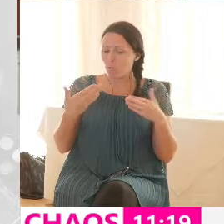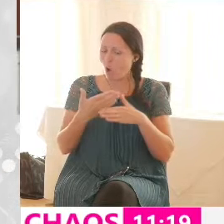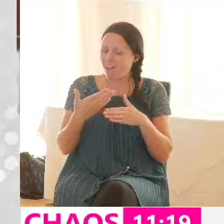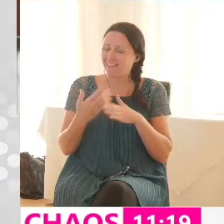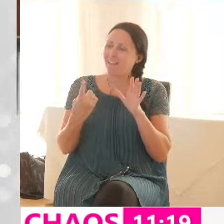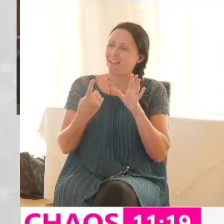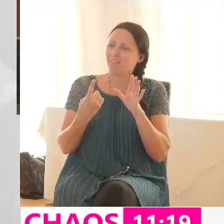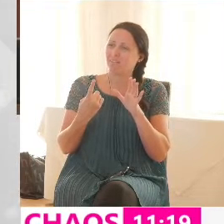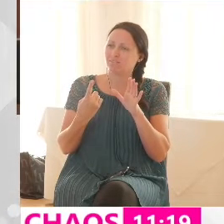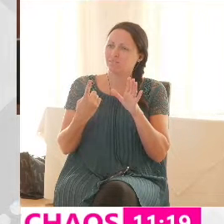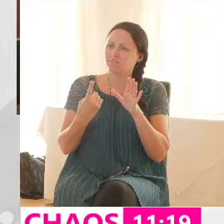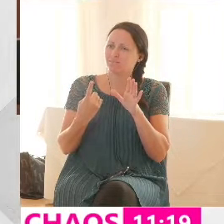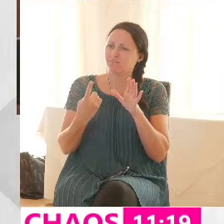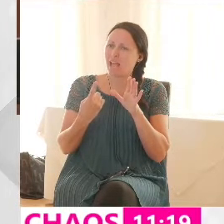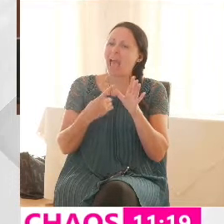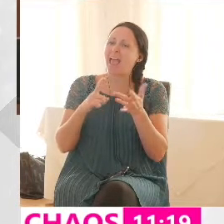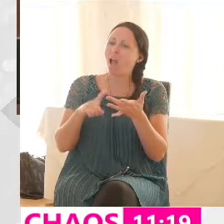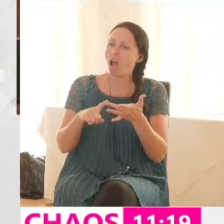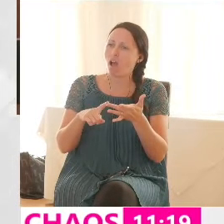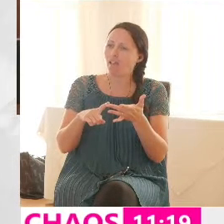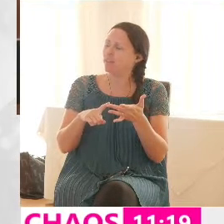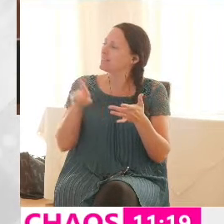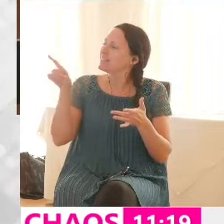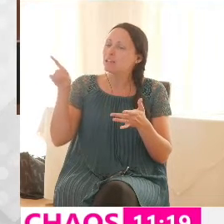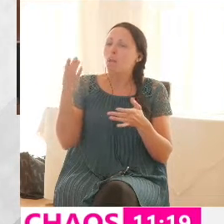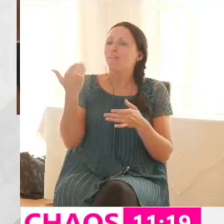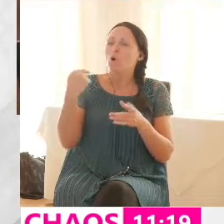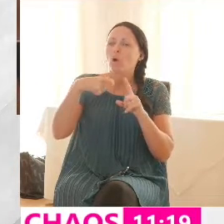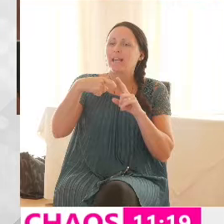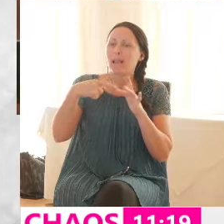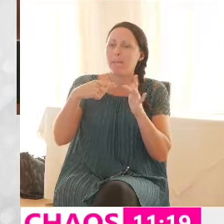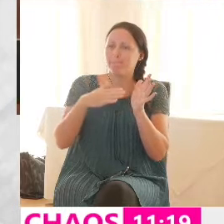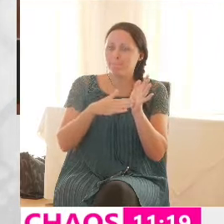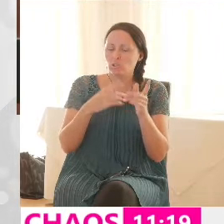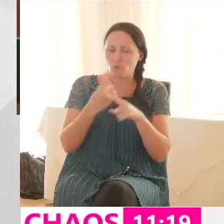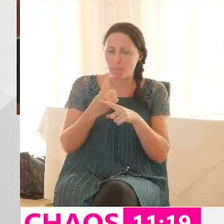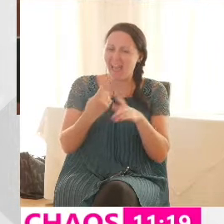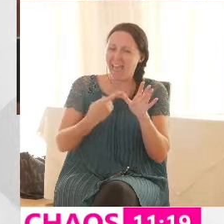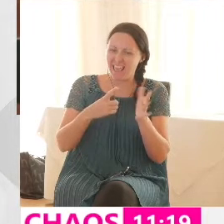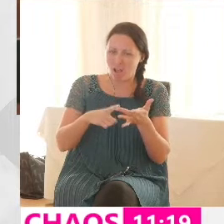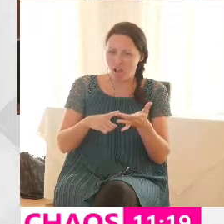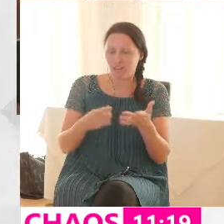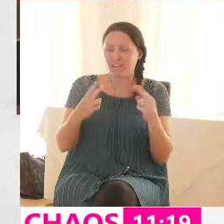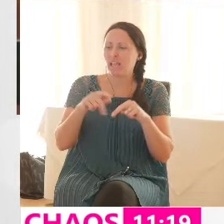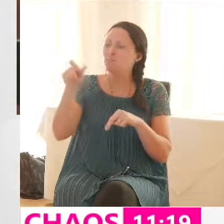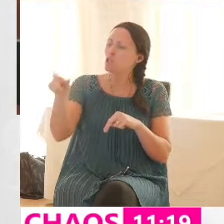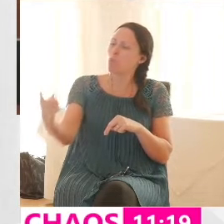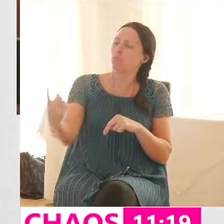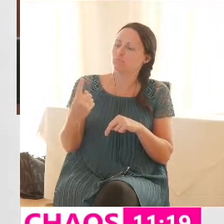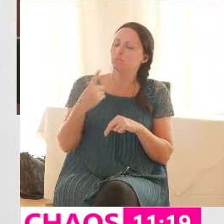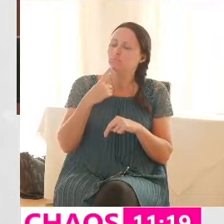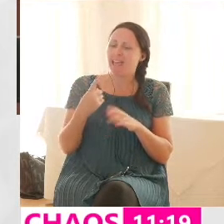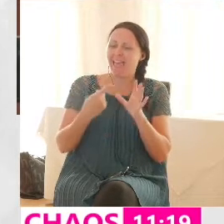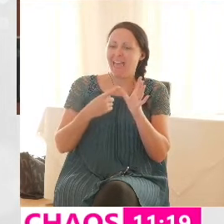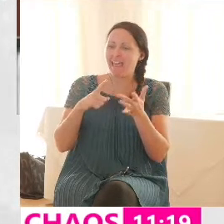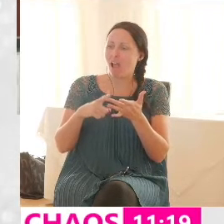because I think Kim was telling that AI, If someone comes to me and tells me that AI is coming